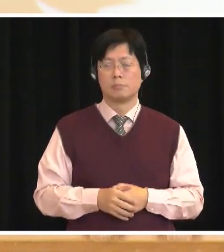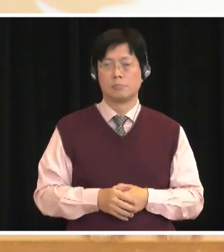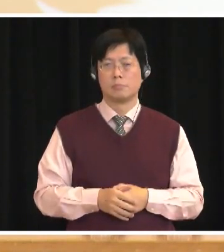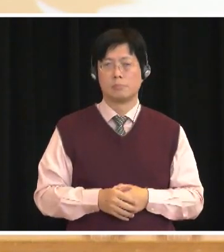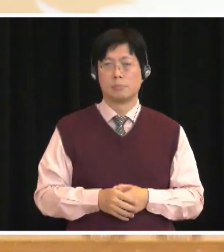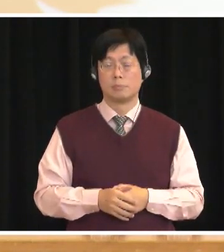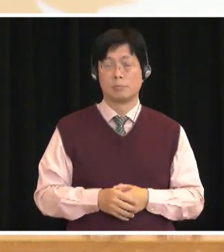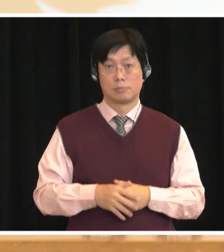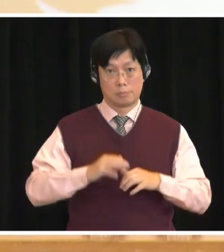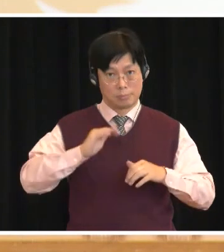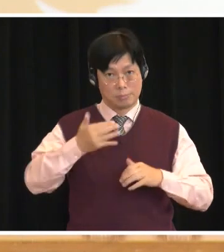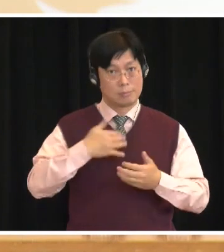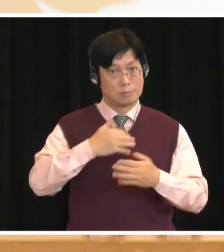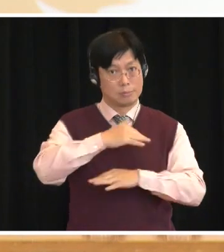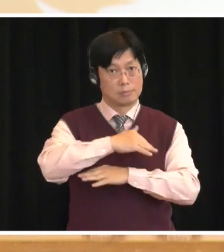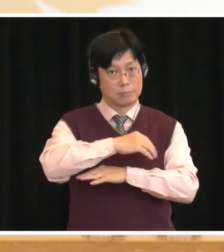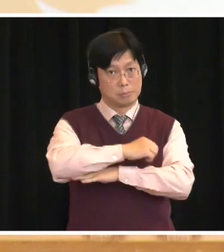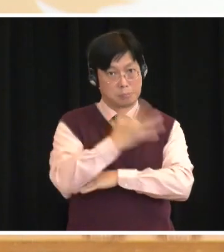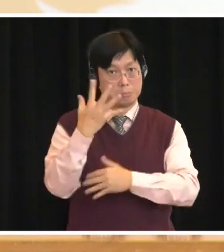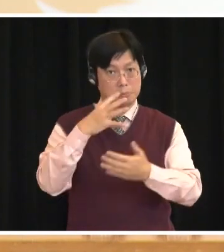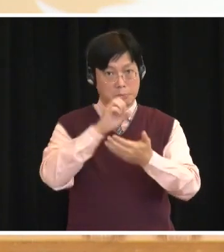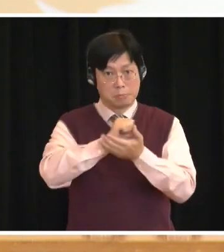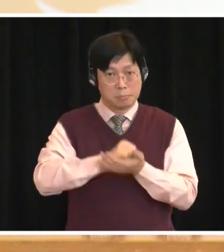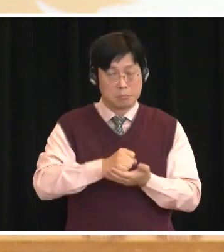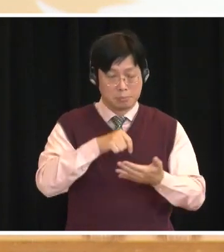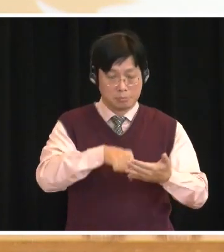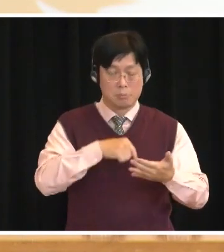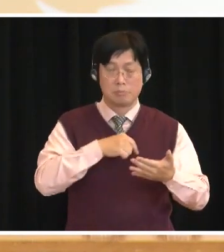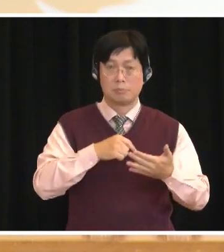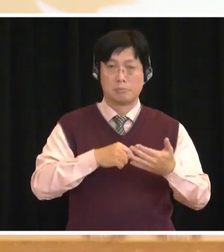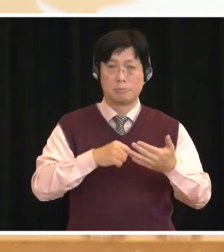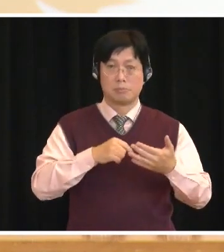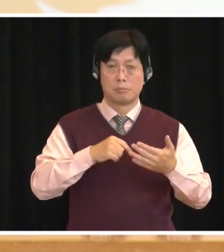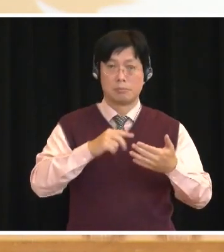that foundation received in the years